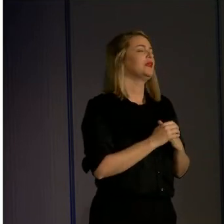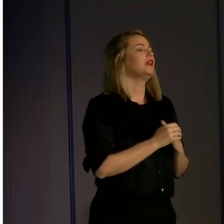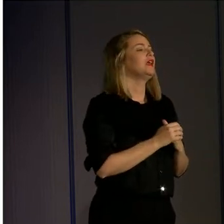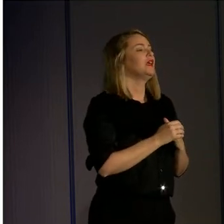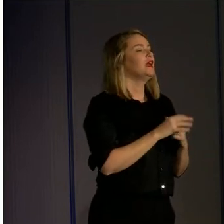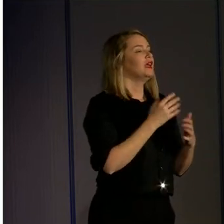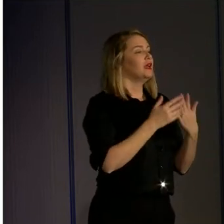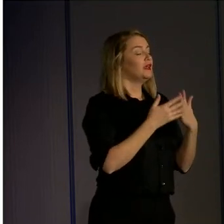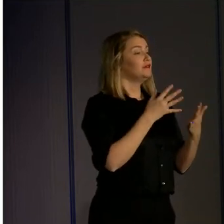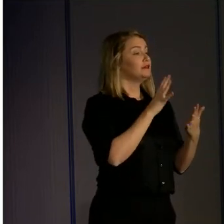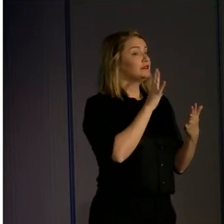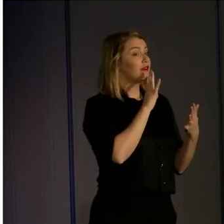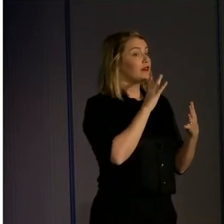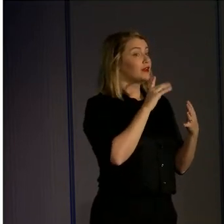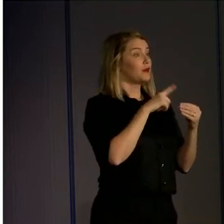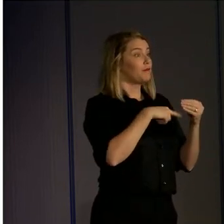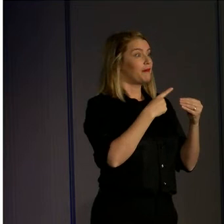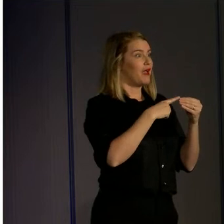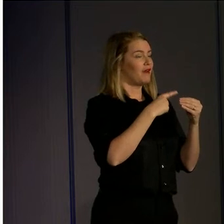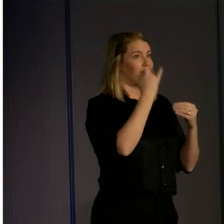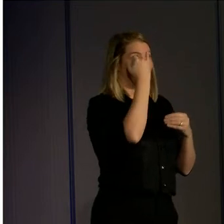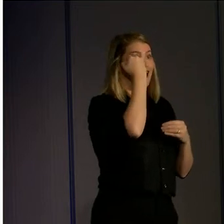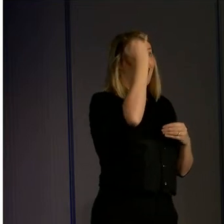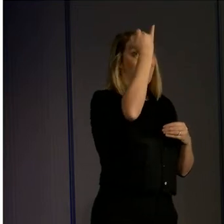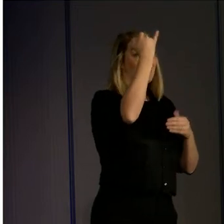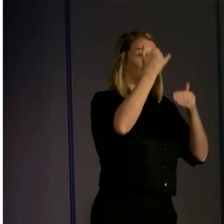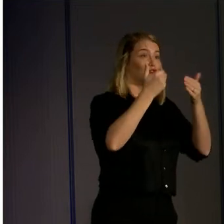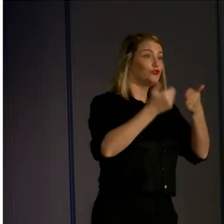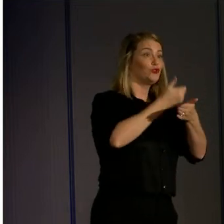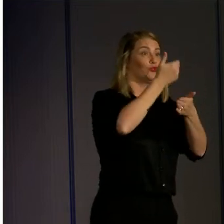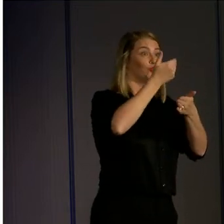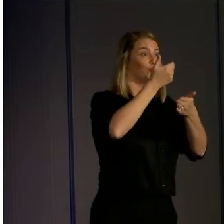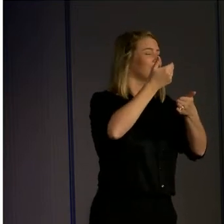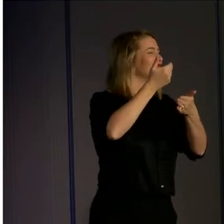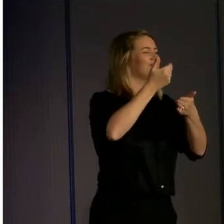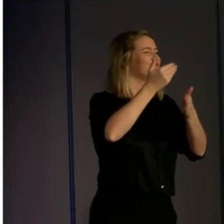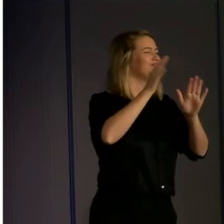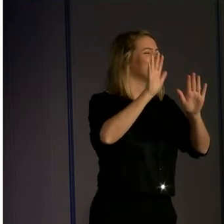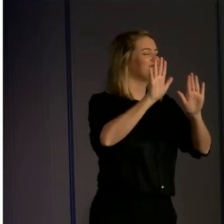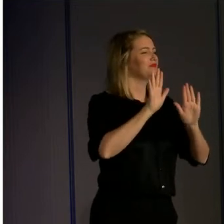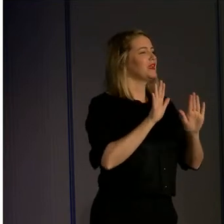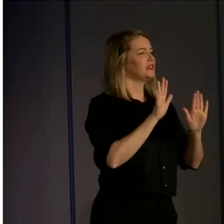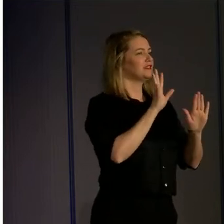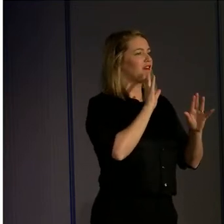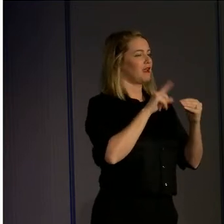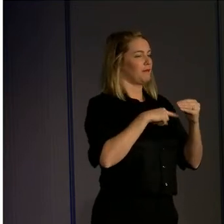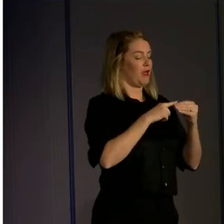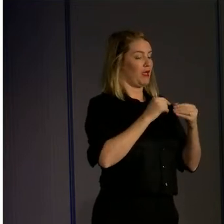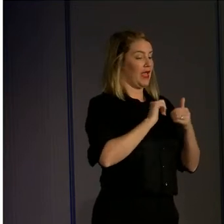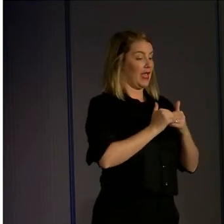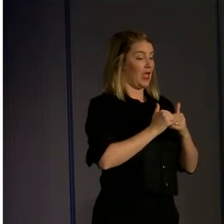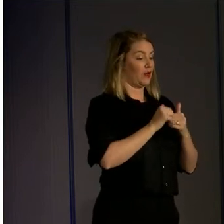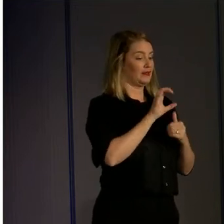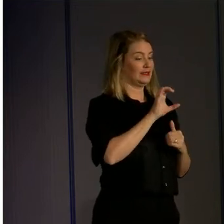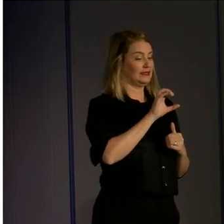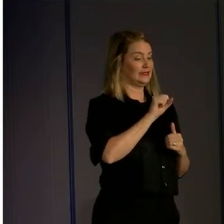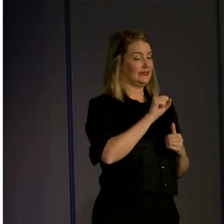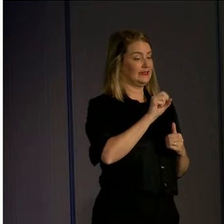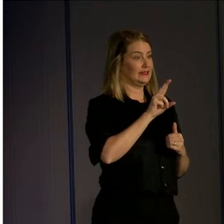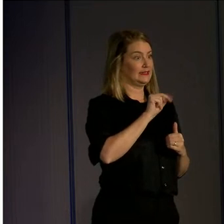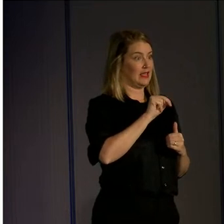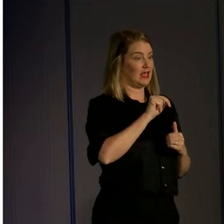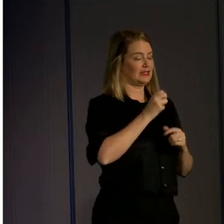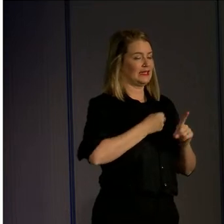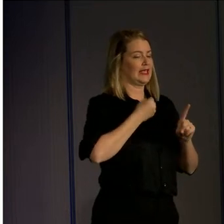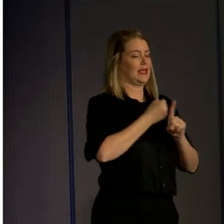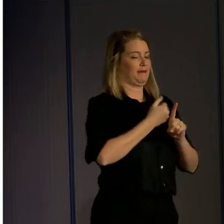instead of talking about one topic, we figured let's talk about the impact CSUN's had on us. And that's what this